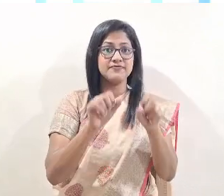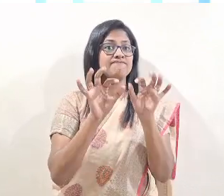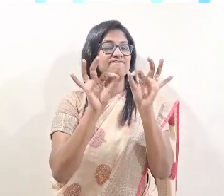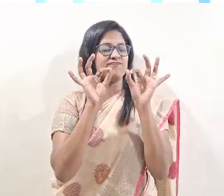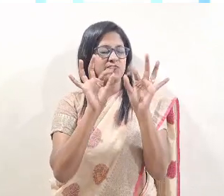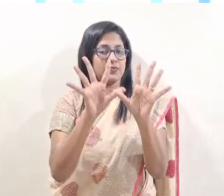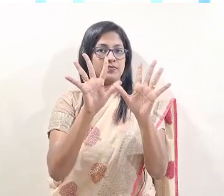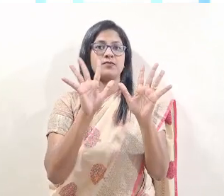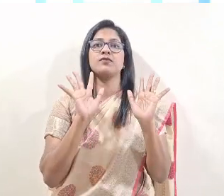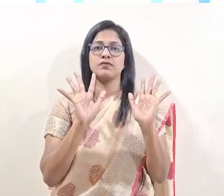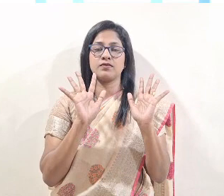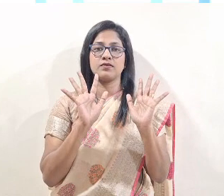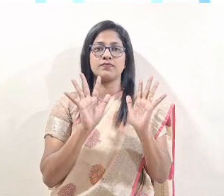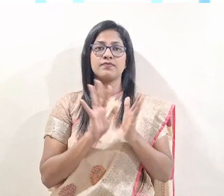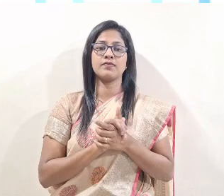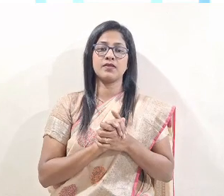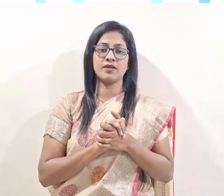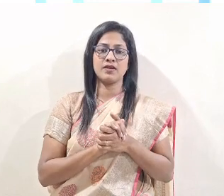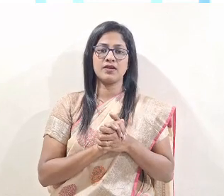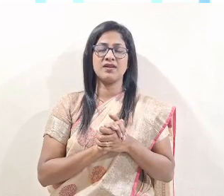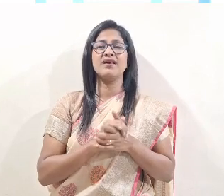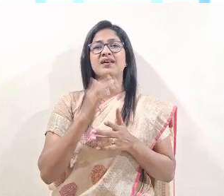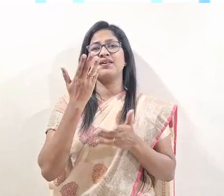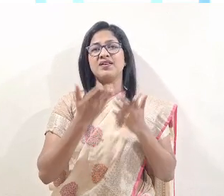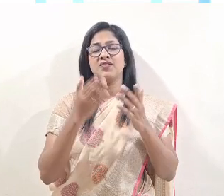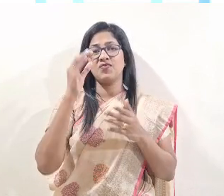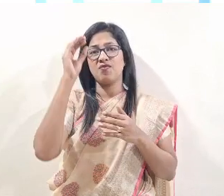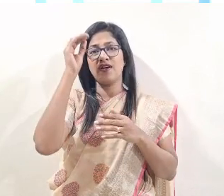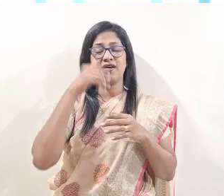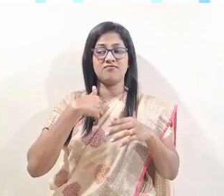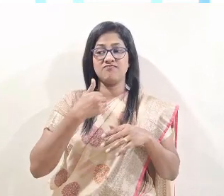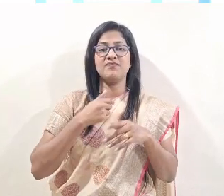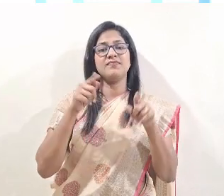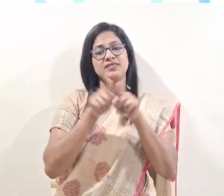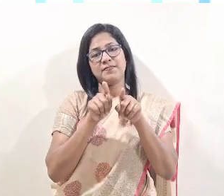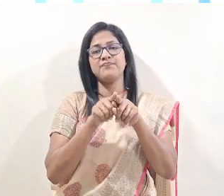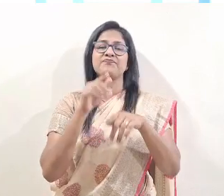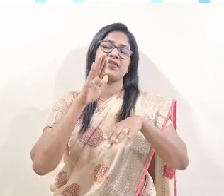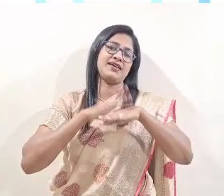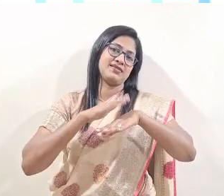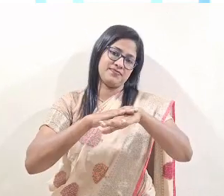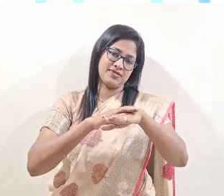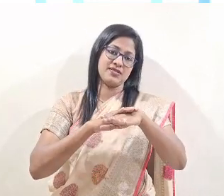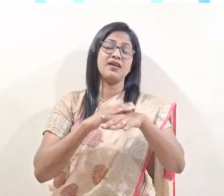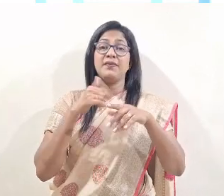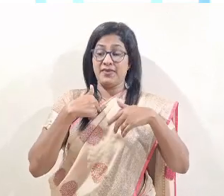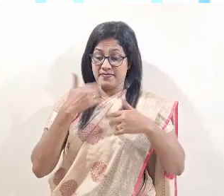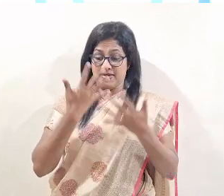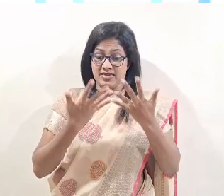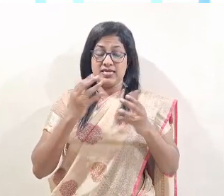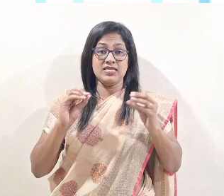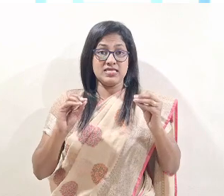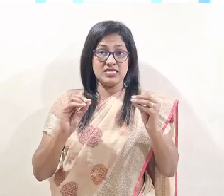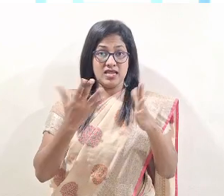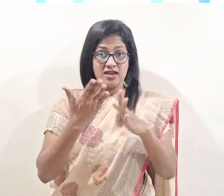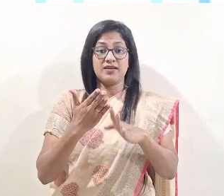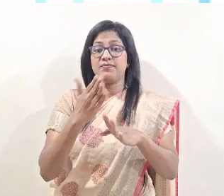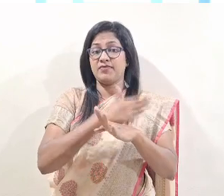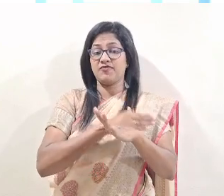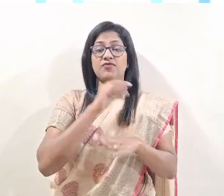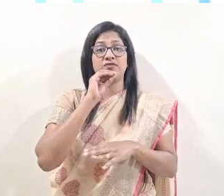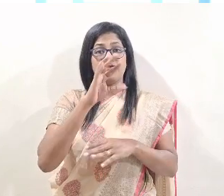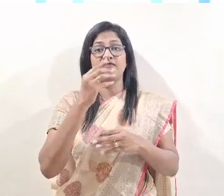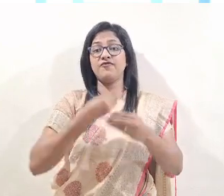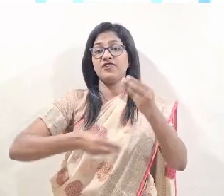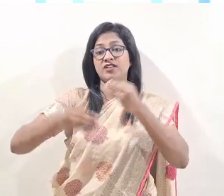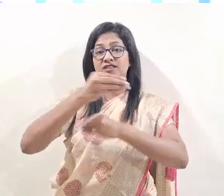selective, added with some European experience. And maybe before I start, of course, financial resilience